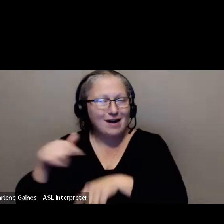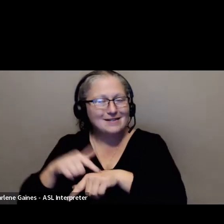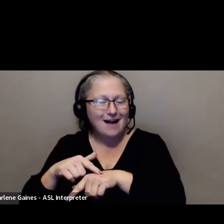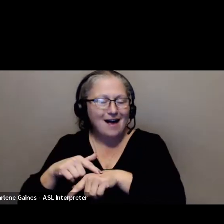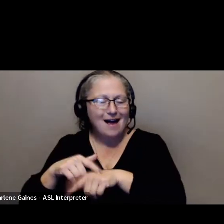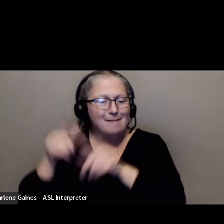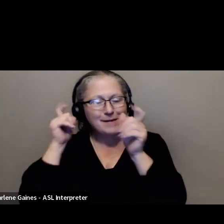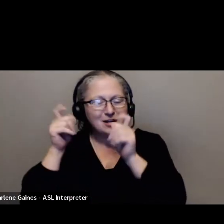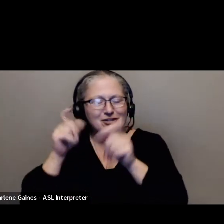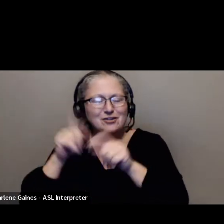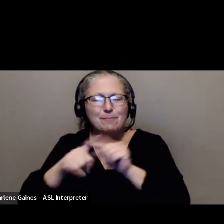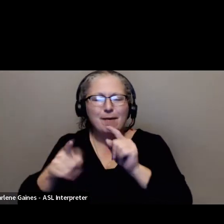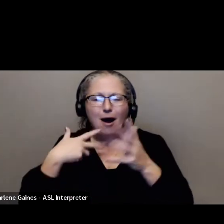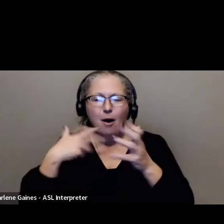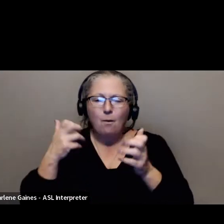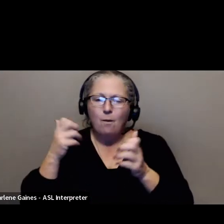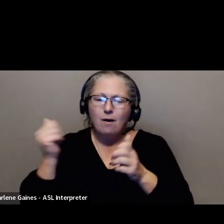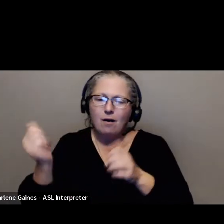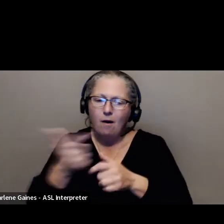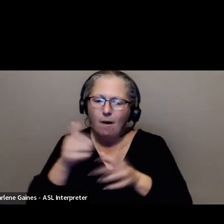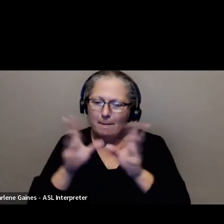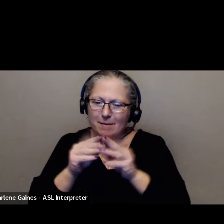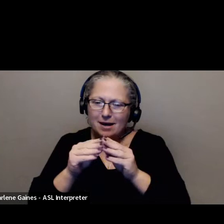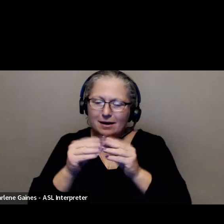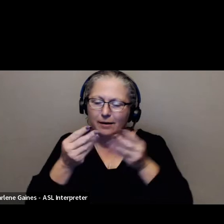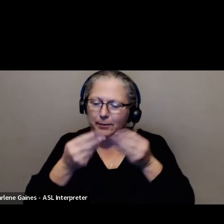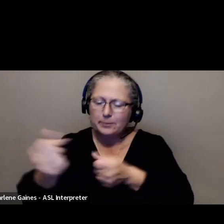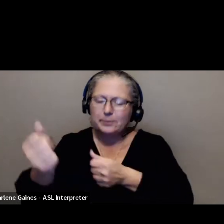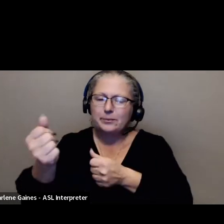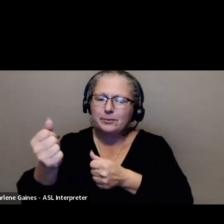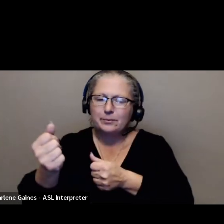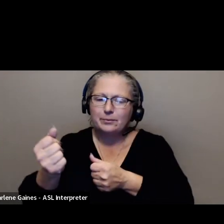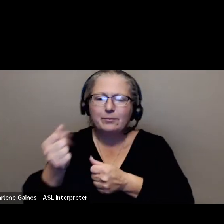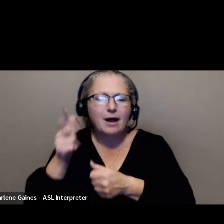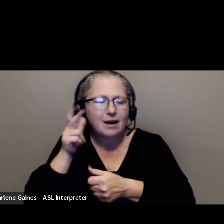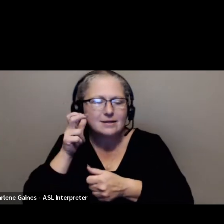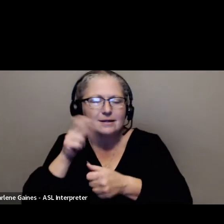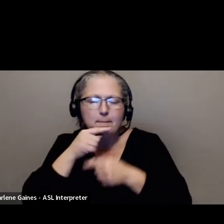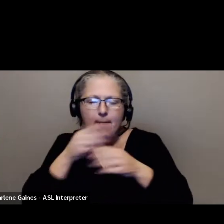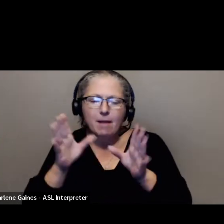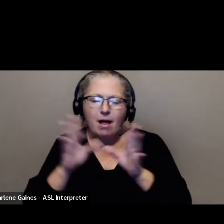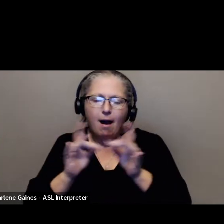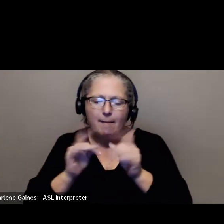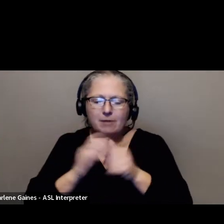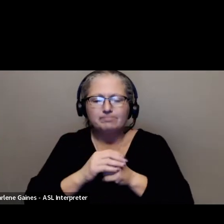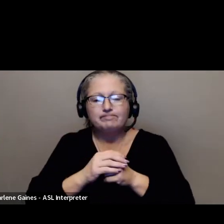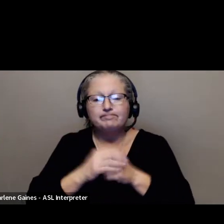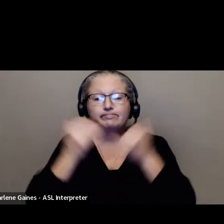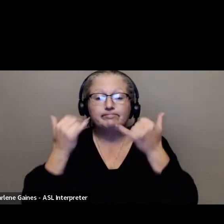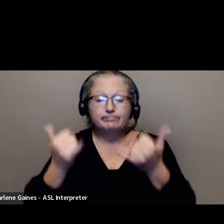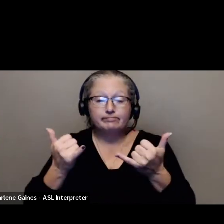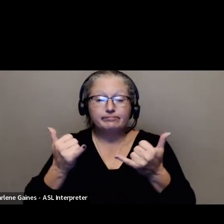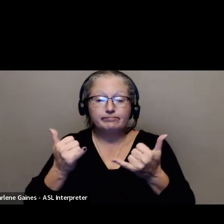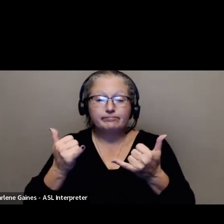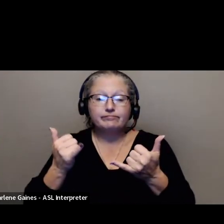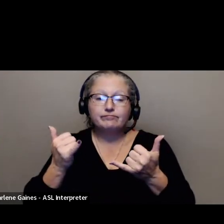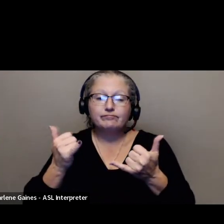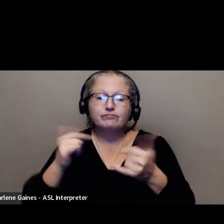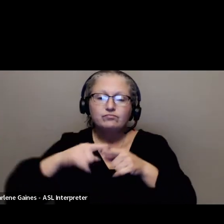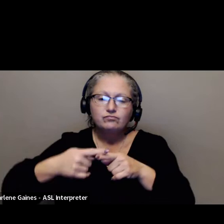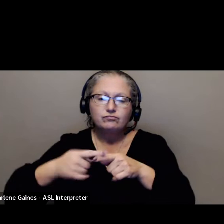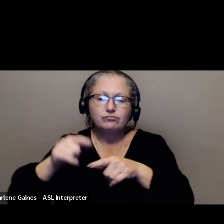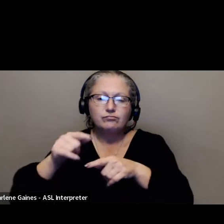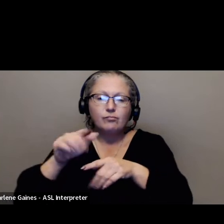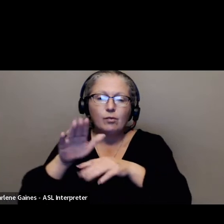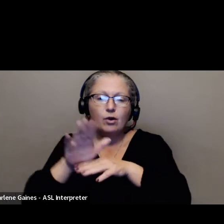taking pictures, but I want to definitely have our meeting flow and we'd like to listen to public comment. So without further ado, we are going to start calling